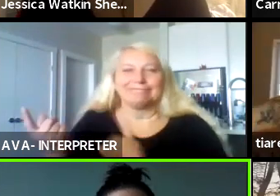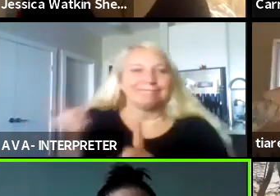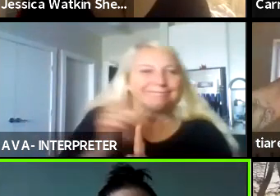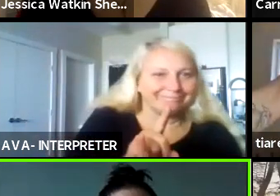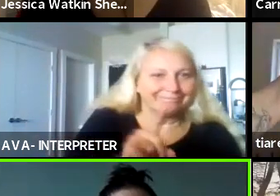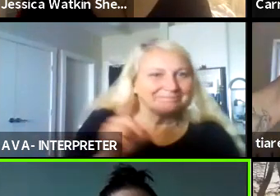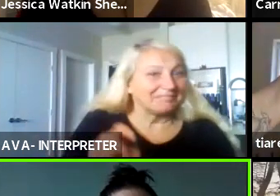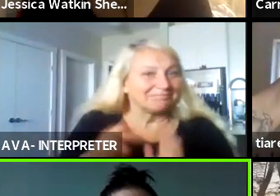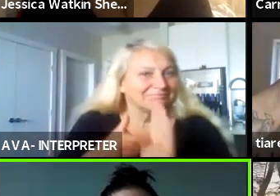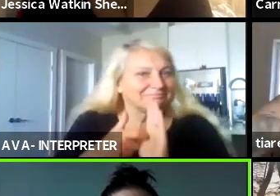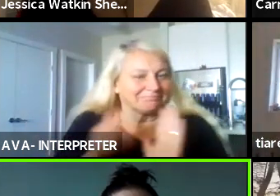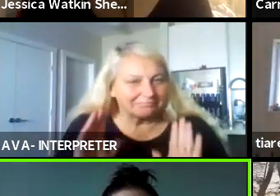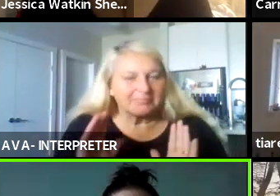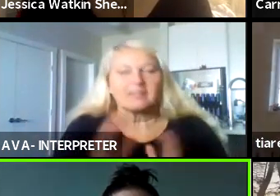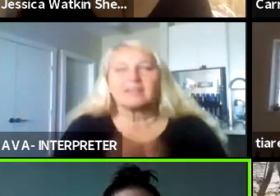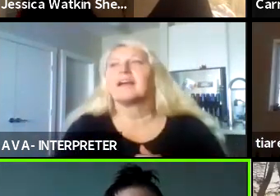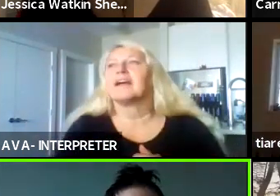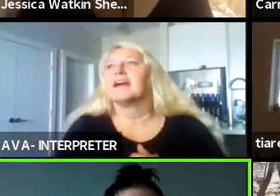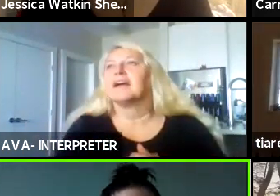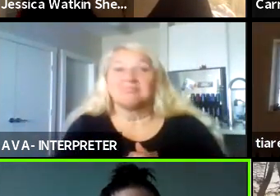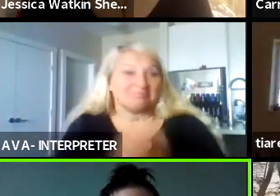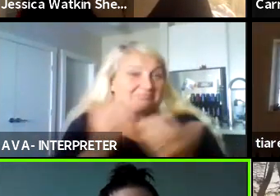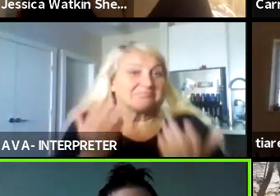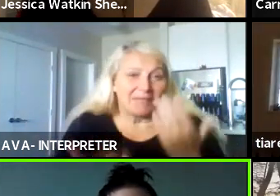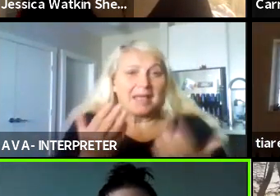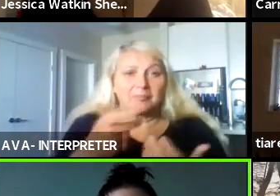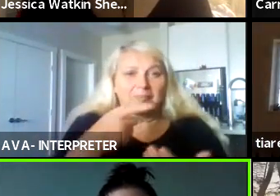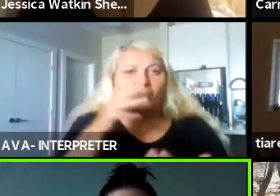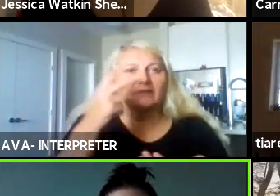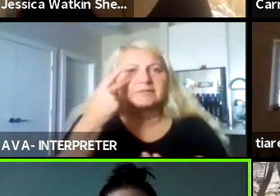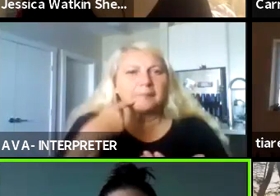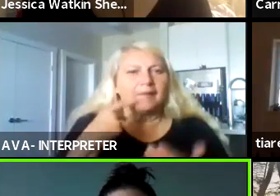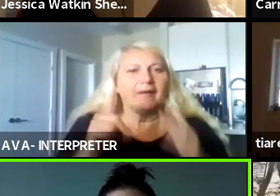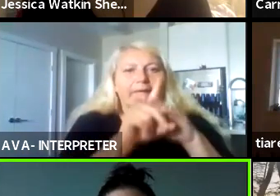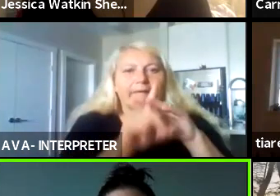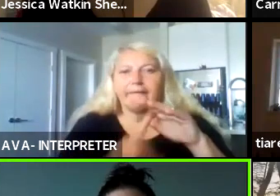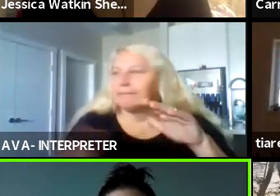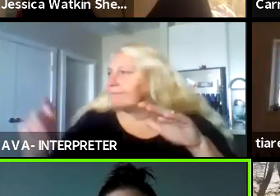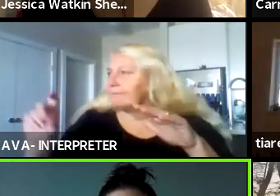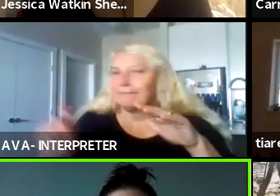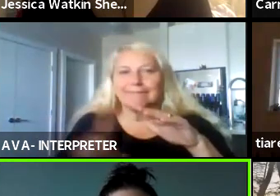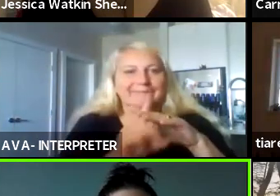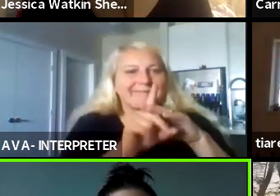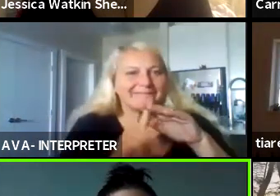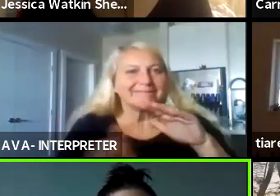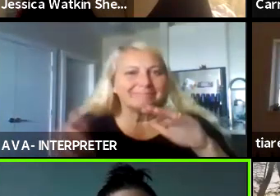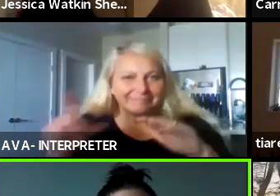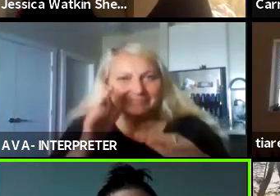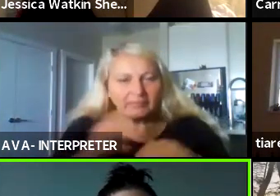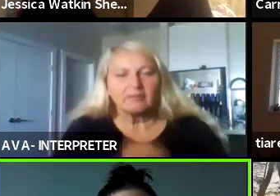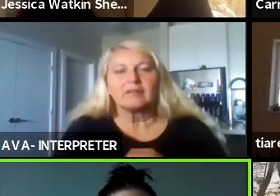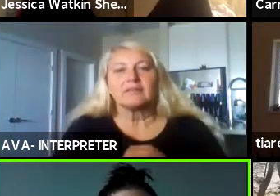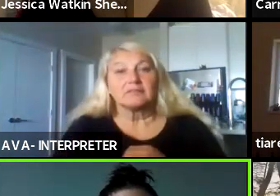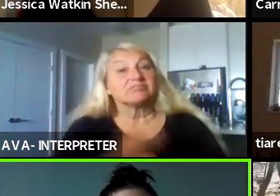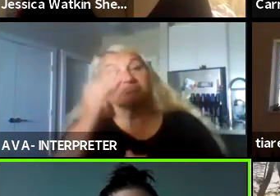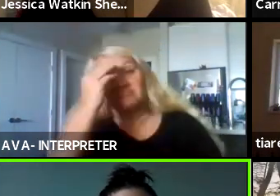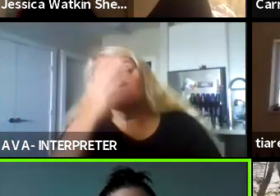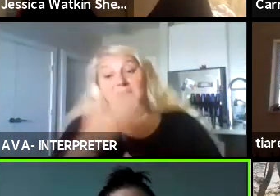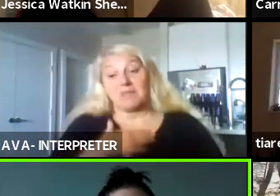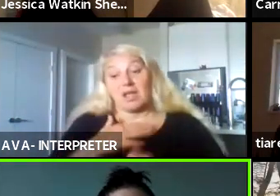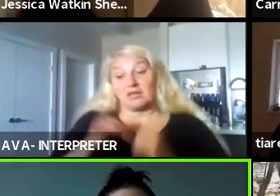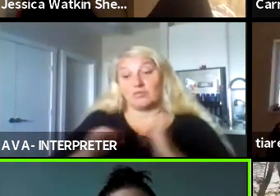my house. And so I may come and go with that. I work primarily as a dramaturg